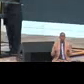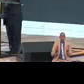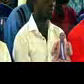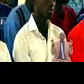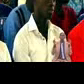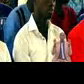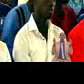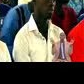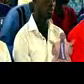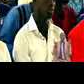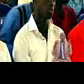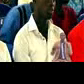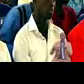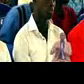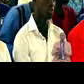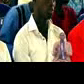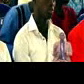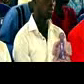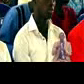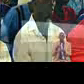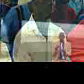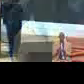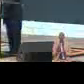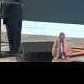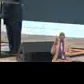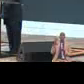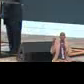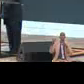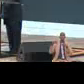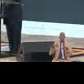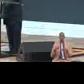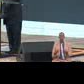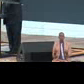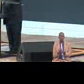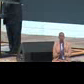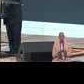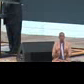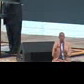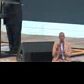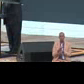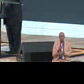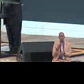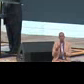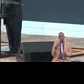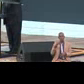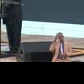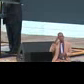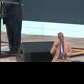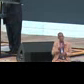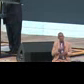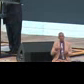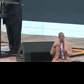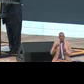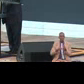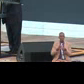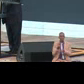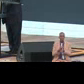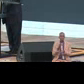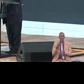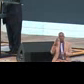them in it. He came to destroy the works of the devil, and every work